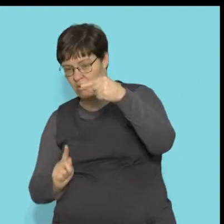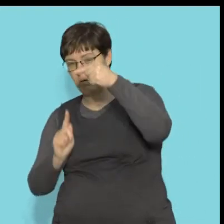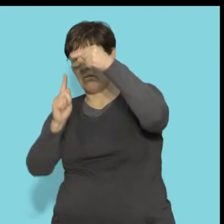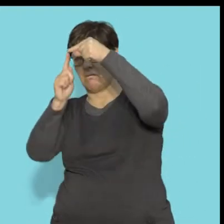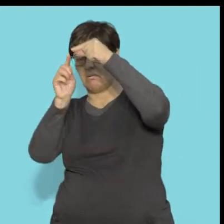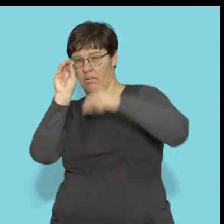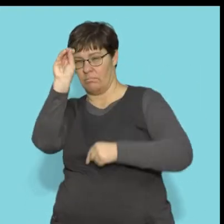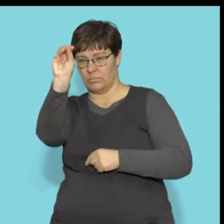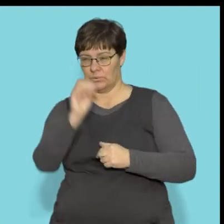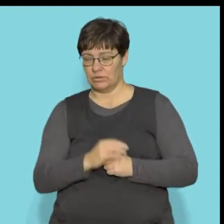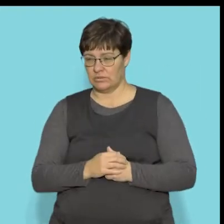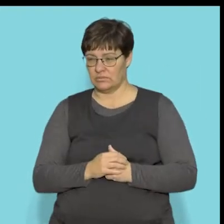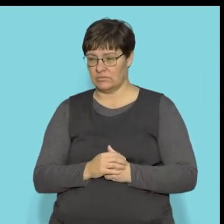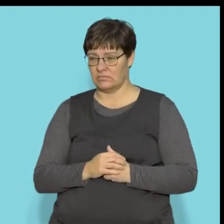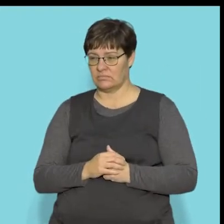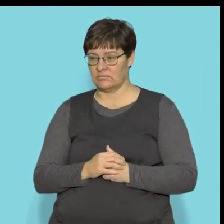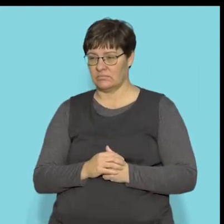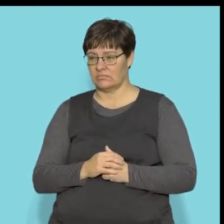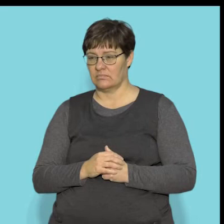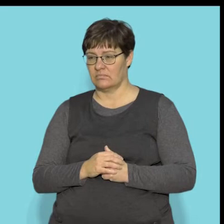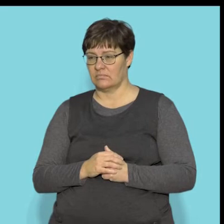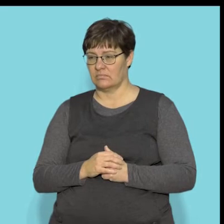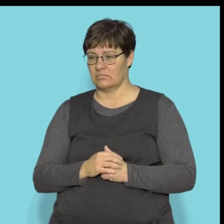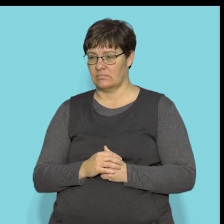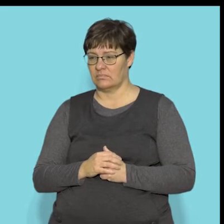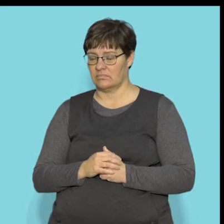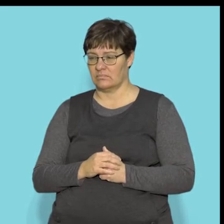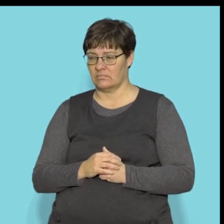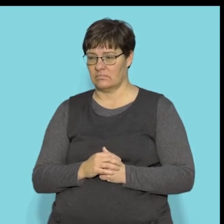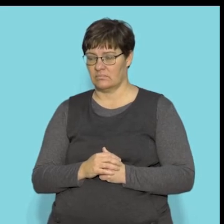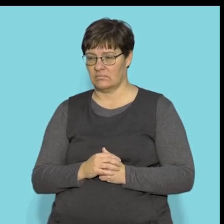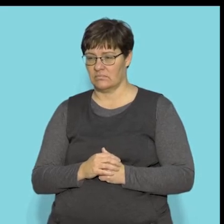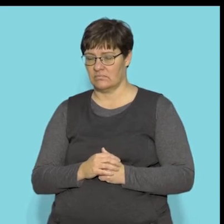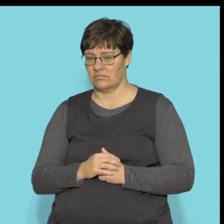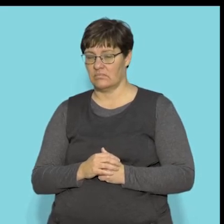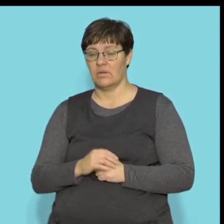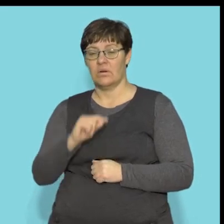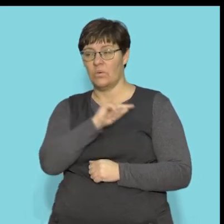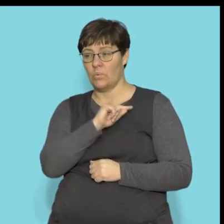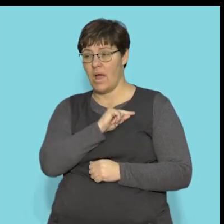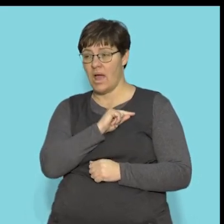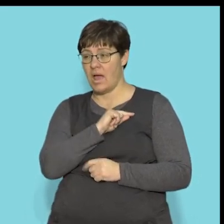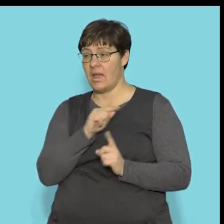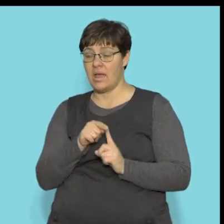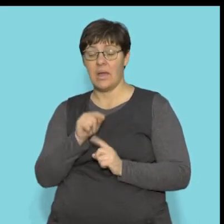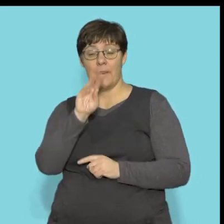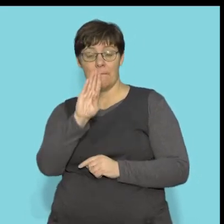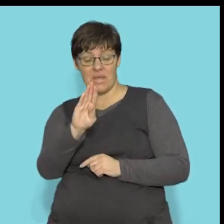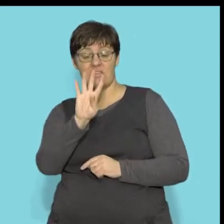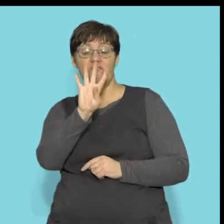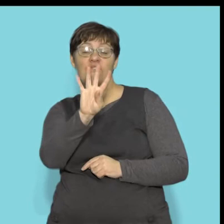my point at just over 40 because my